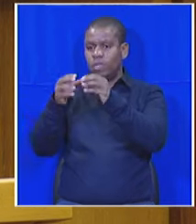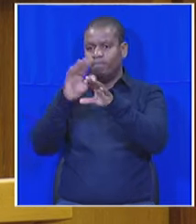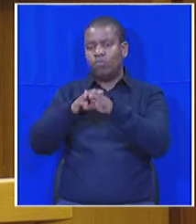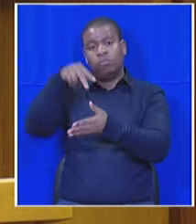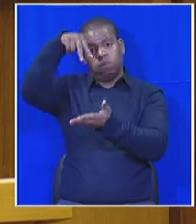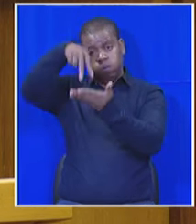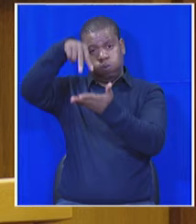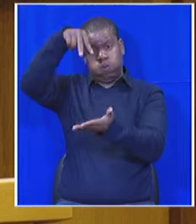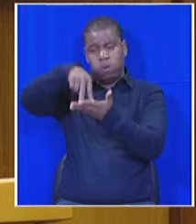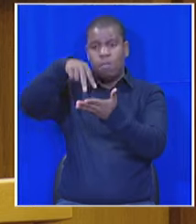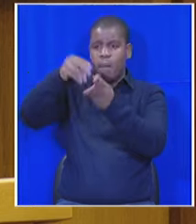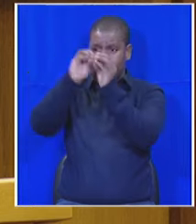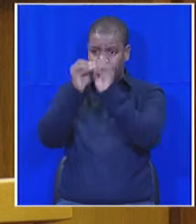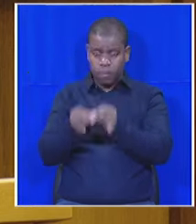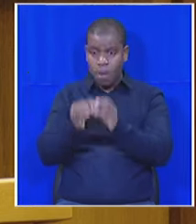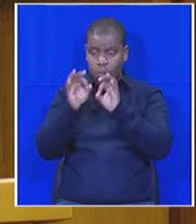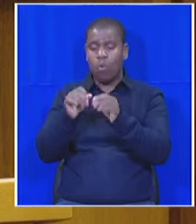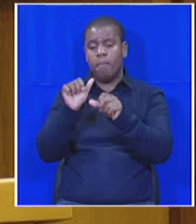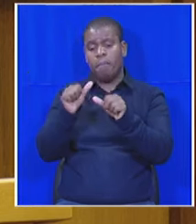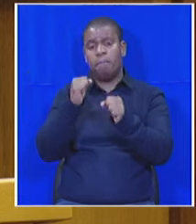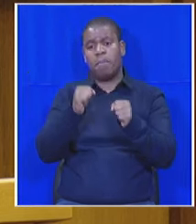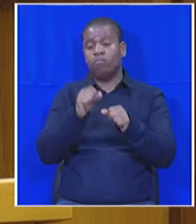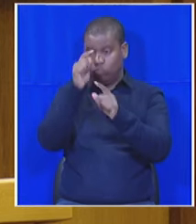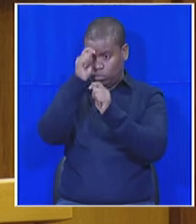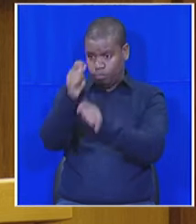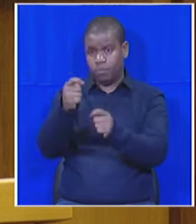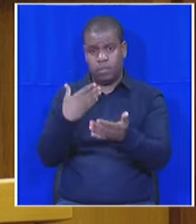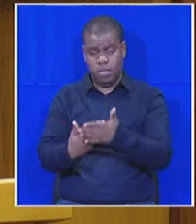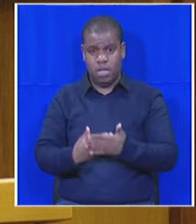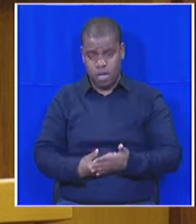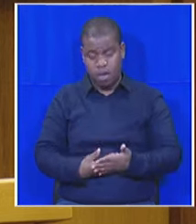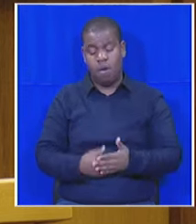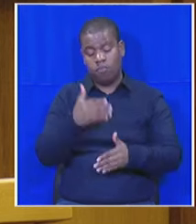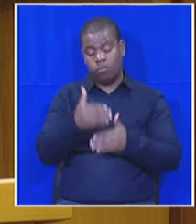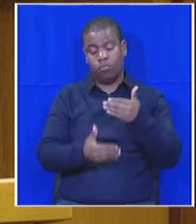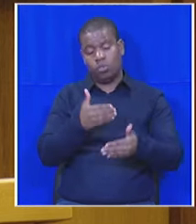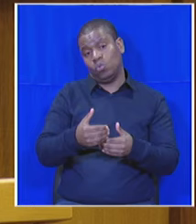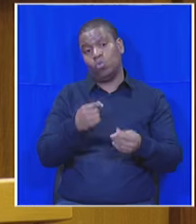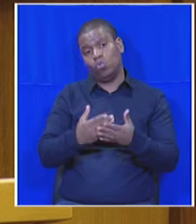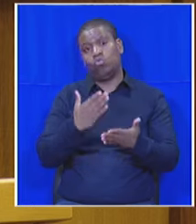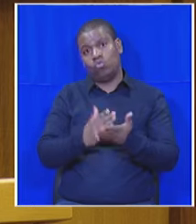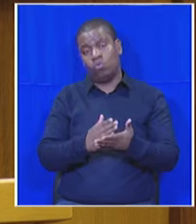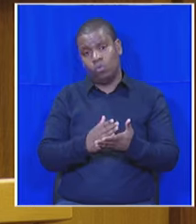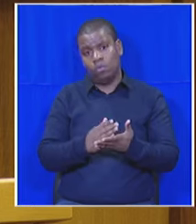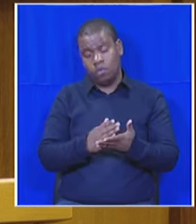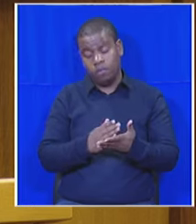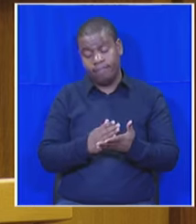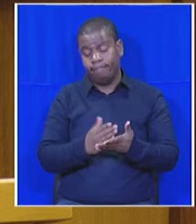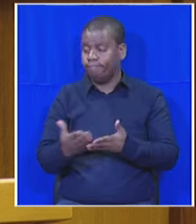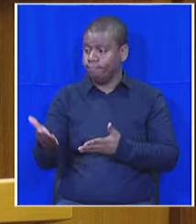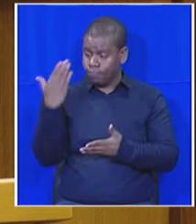our country hold community conversation, which the process of healing of the wounds of the